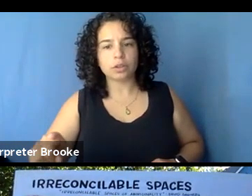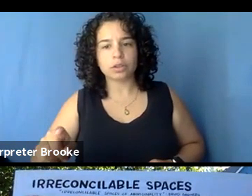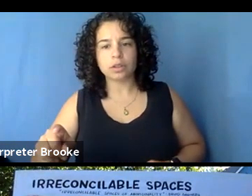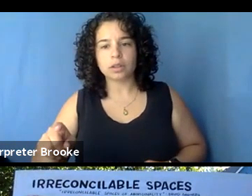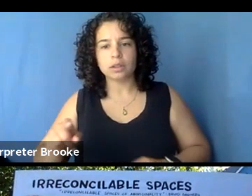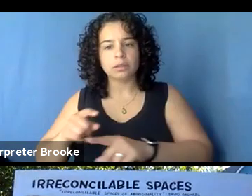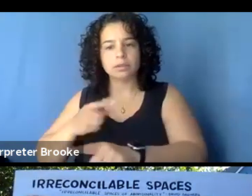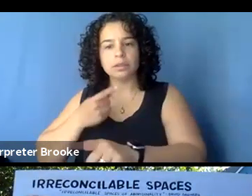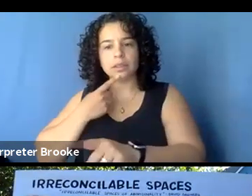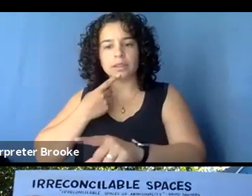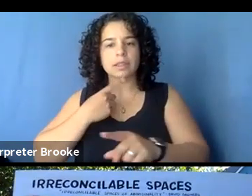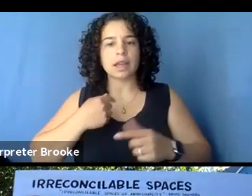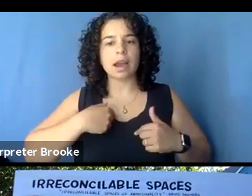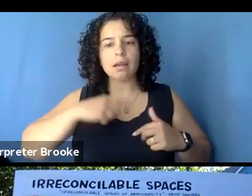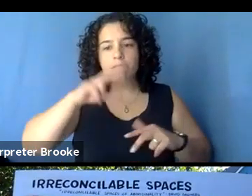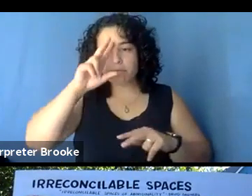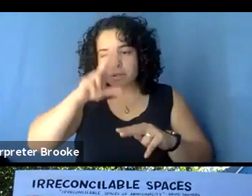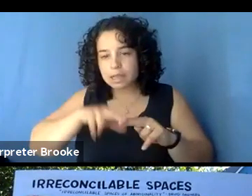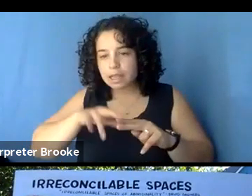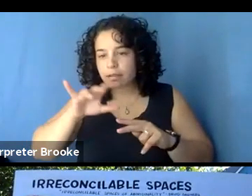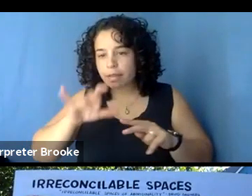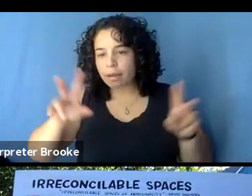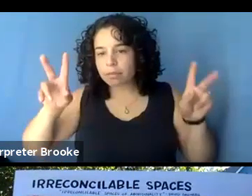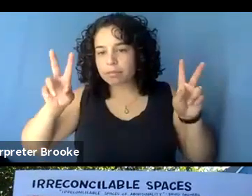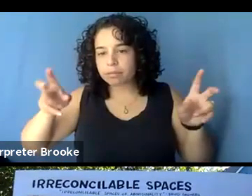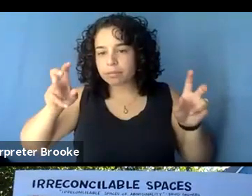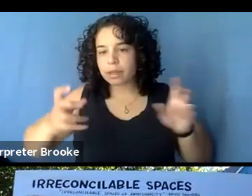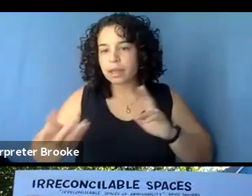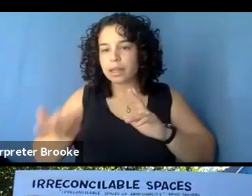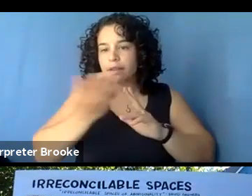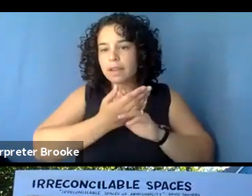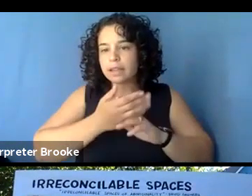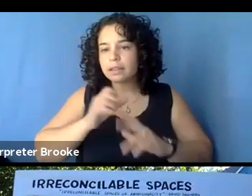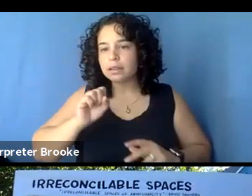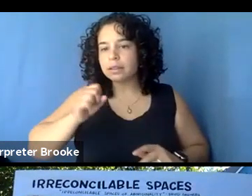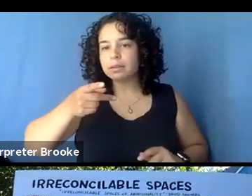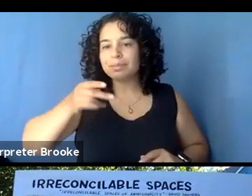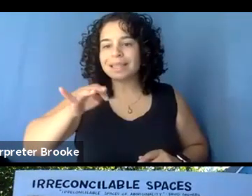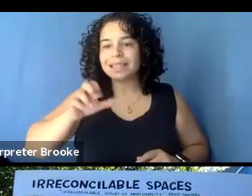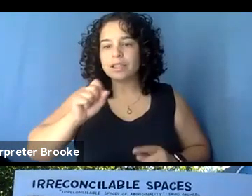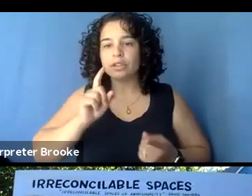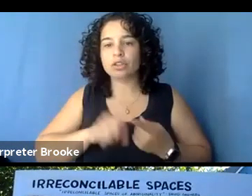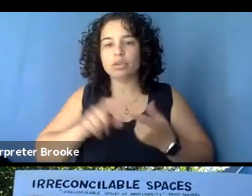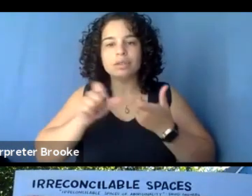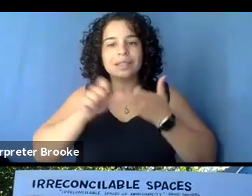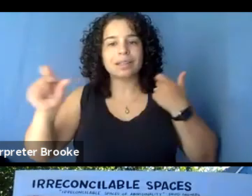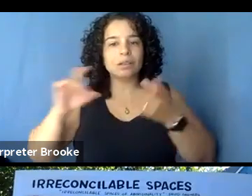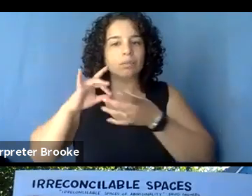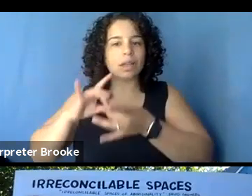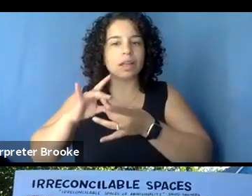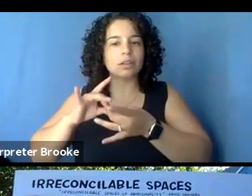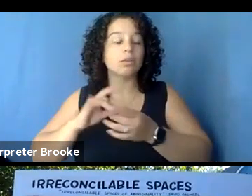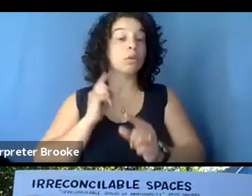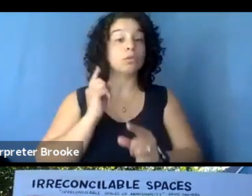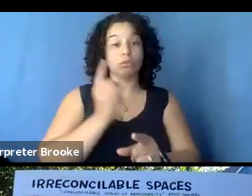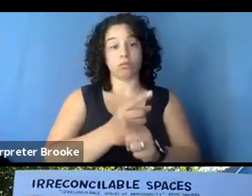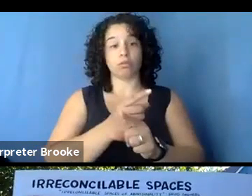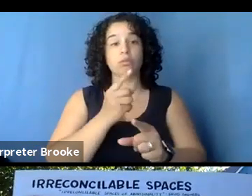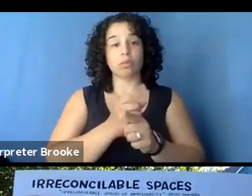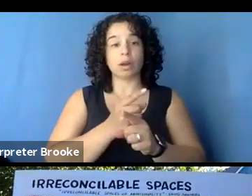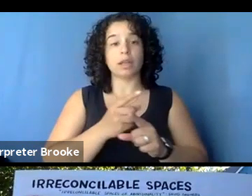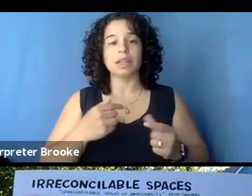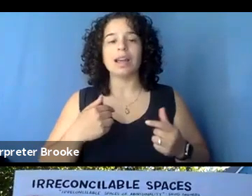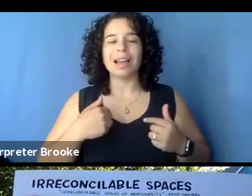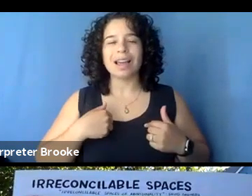I believe it was invasive species to distant relation. That is true. I was trying to, I hope